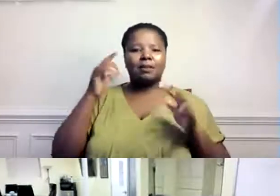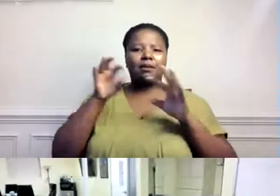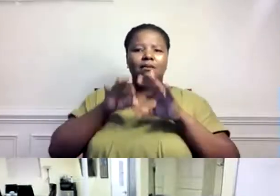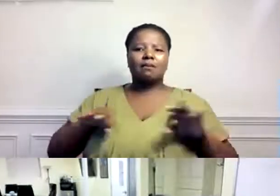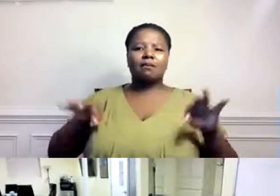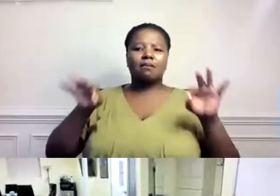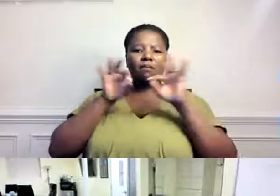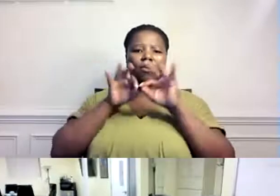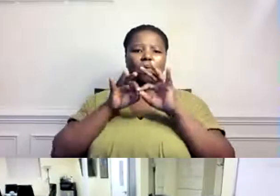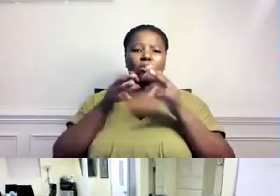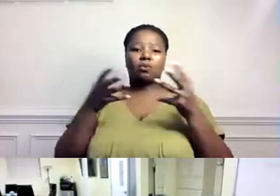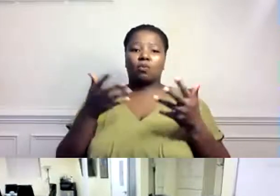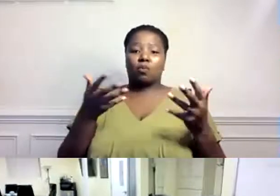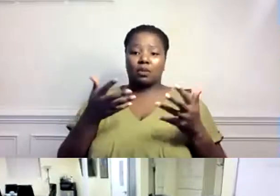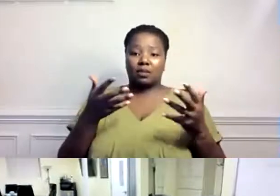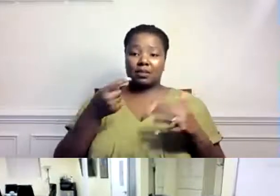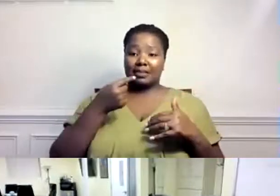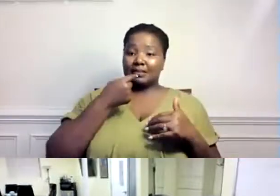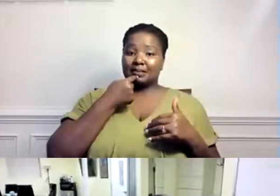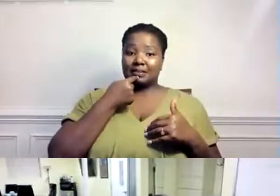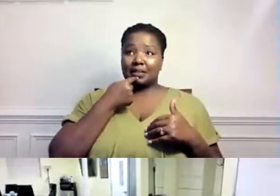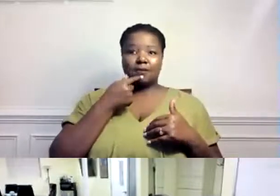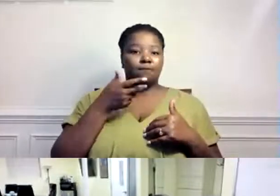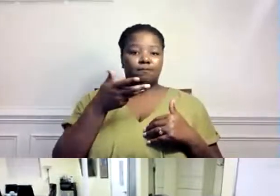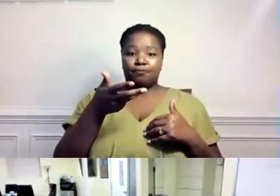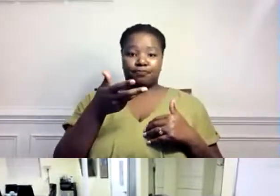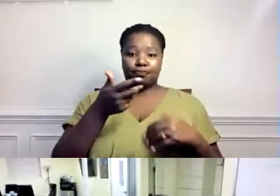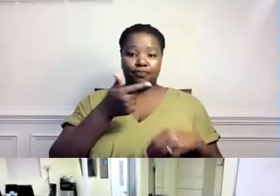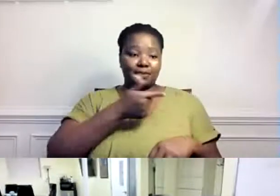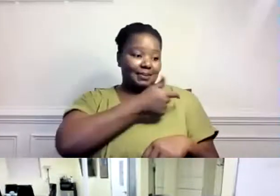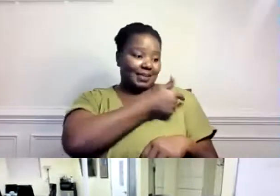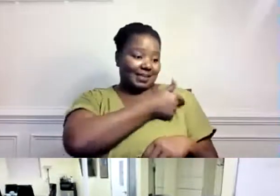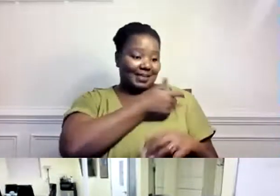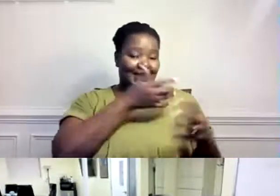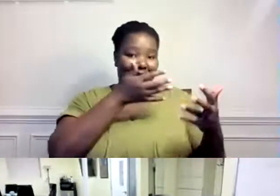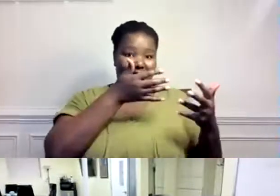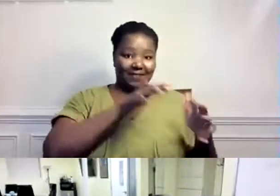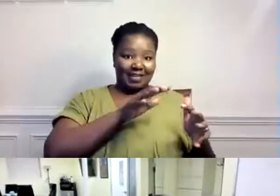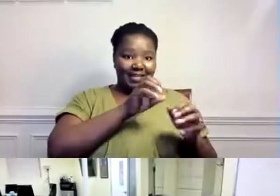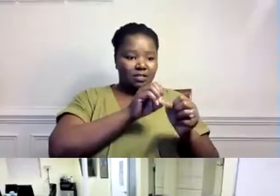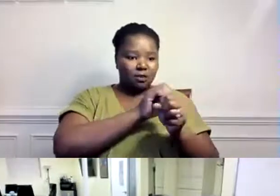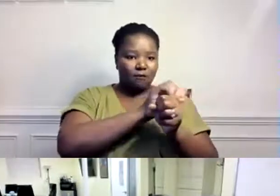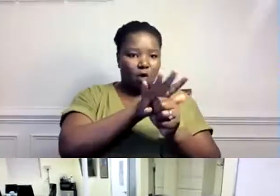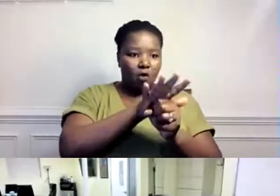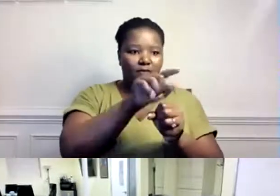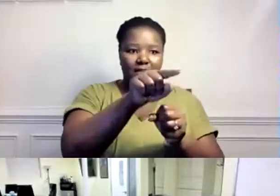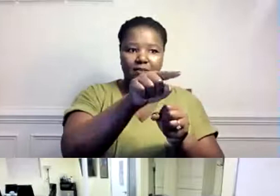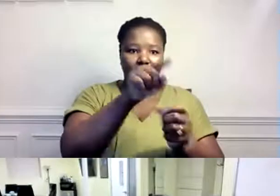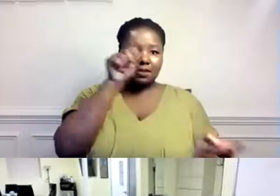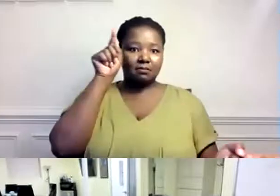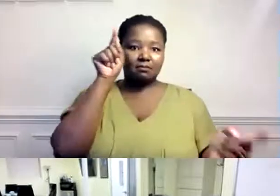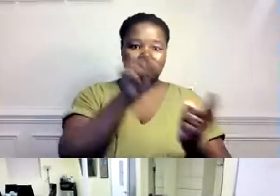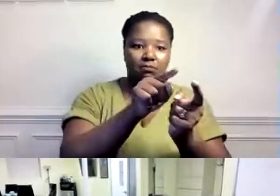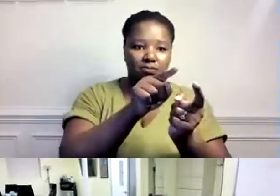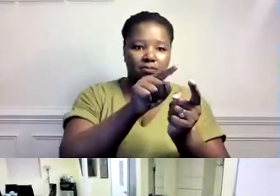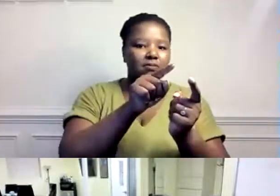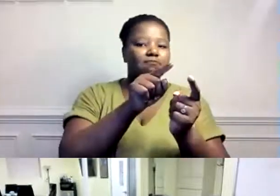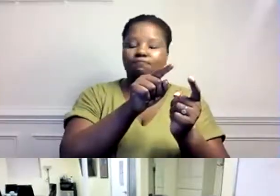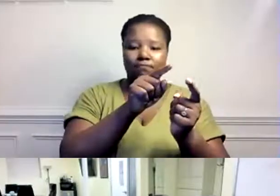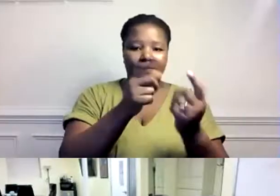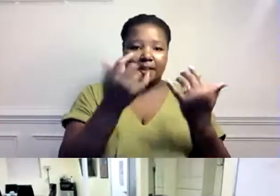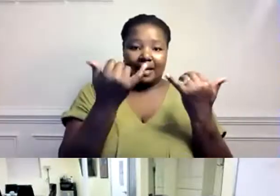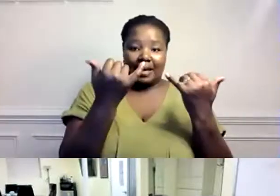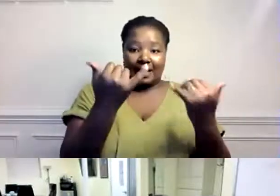really, until we get through this pandemic, even the folks who are vaccinated that are beginning to spend more time with